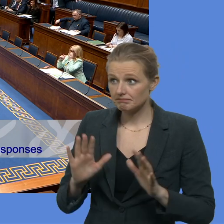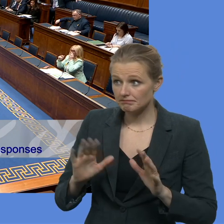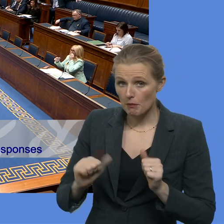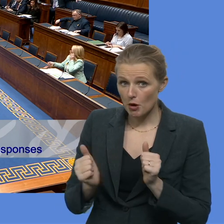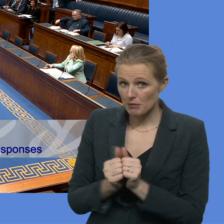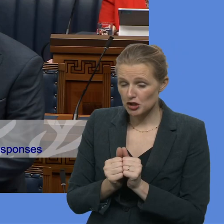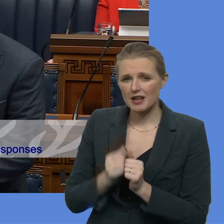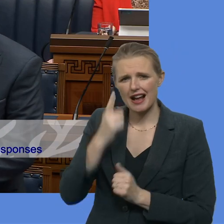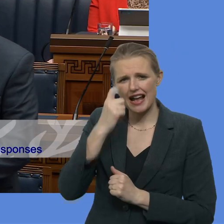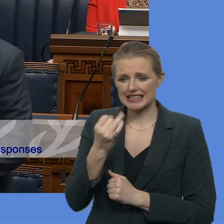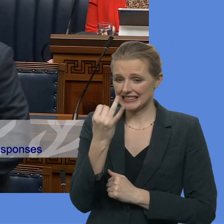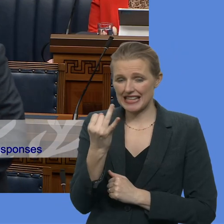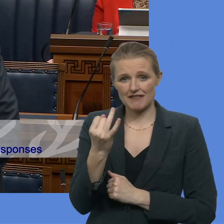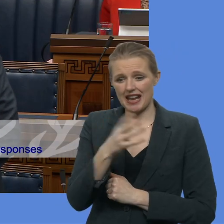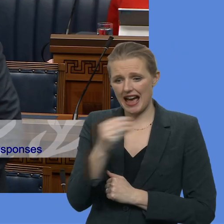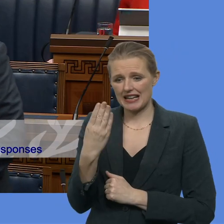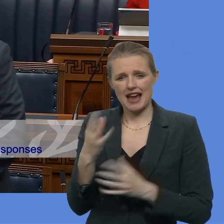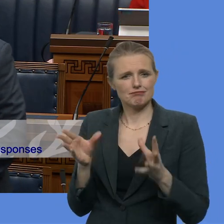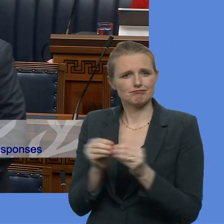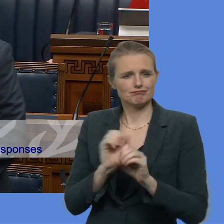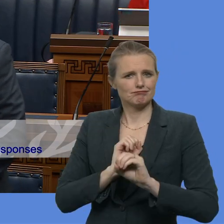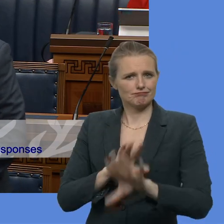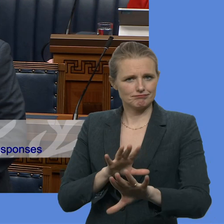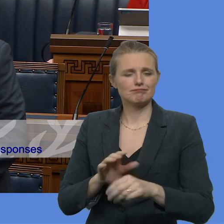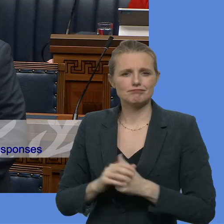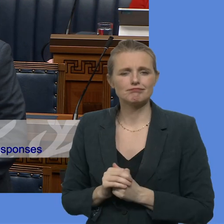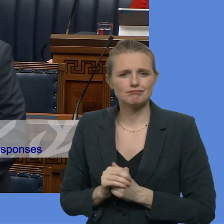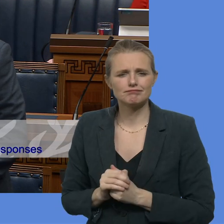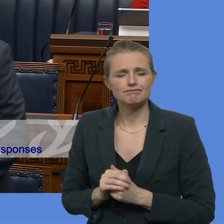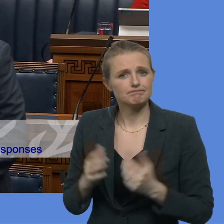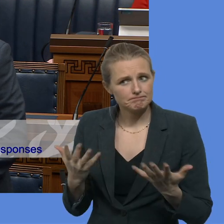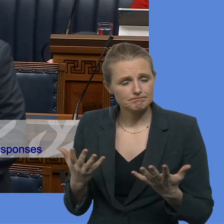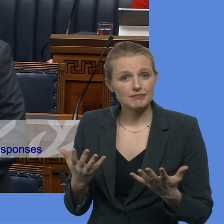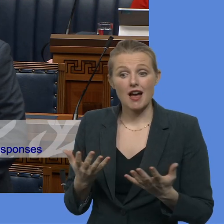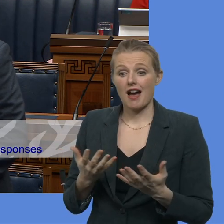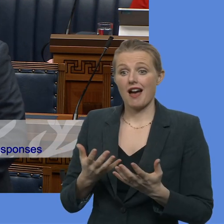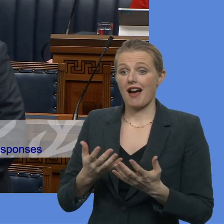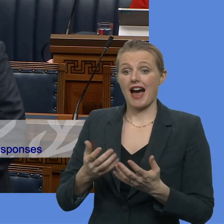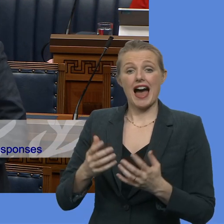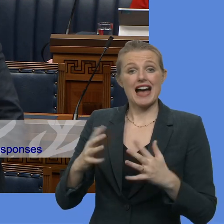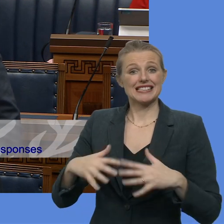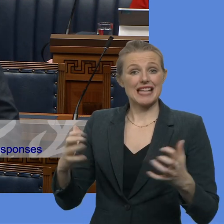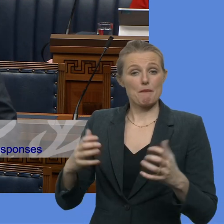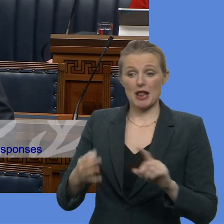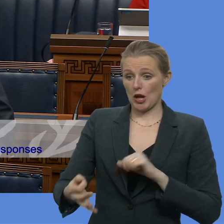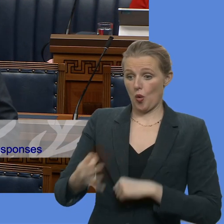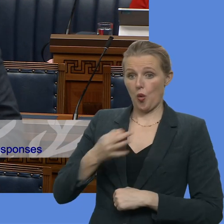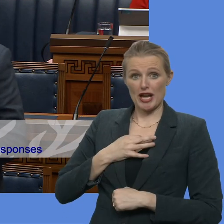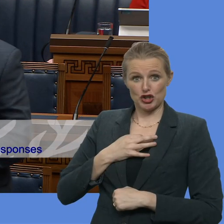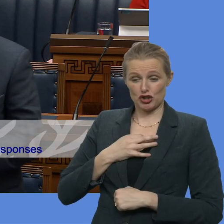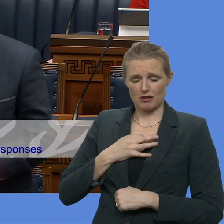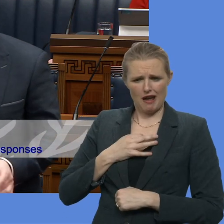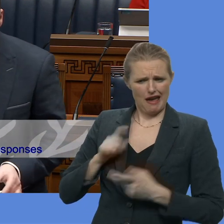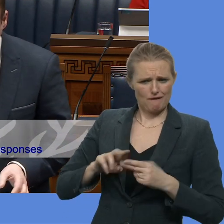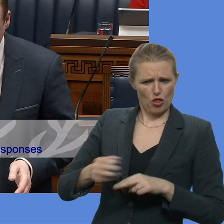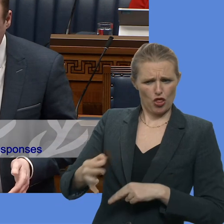Mr. Speaker, I'm going to group questions seven and nine together. In determining whether an assembly question is operational, consideration is given to whether the question